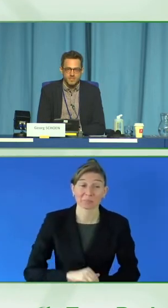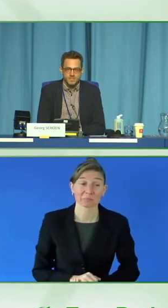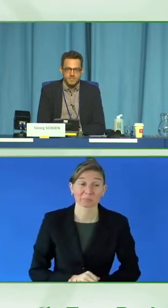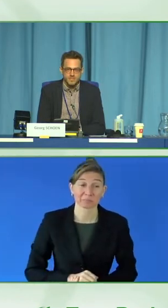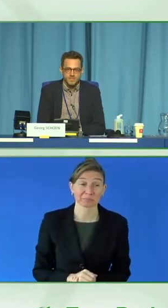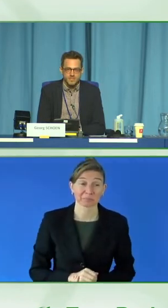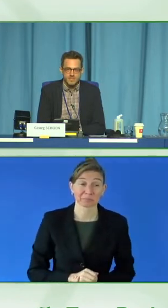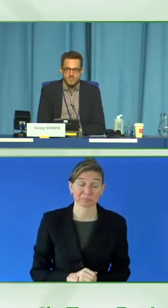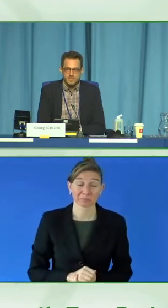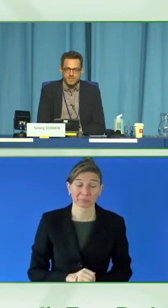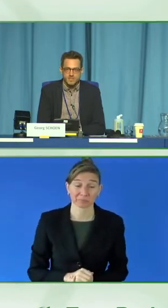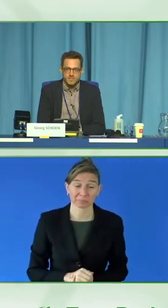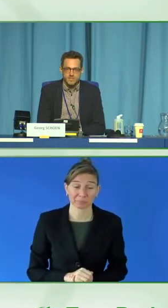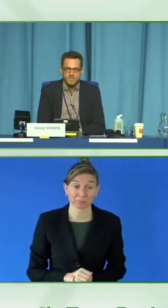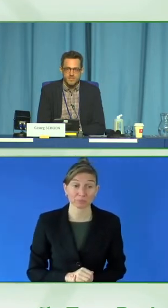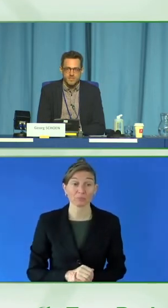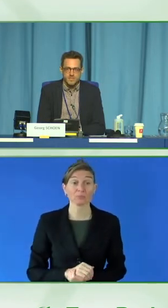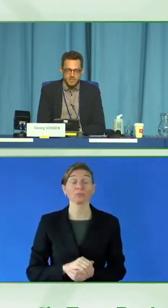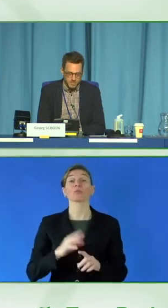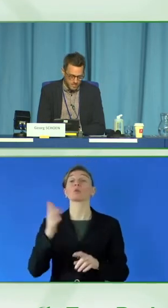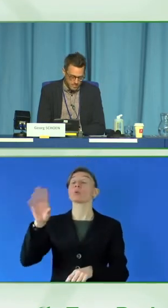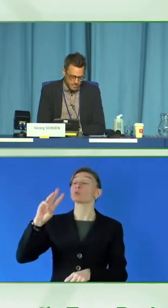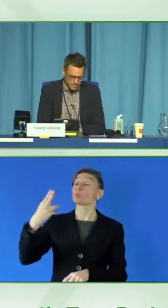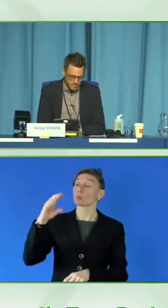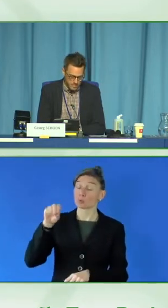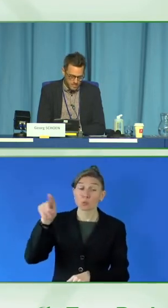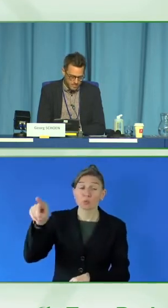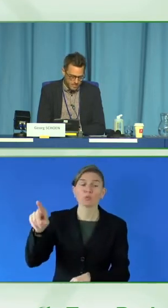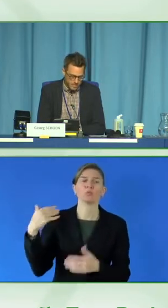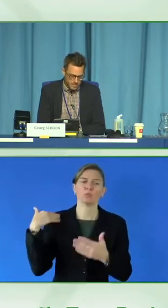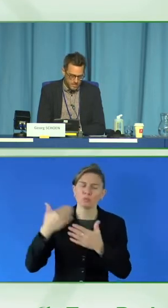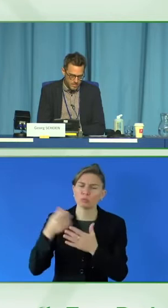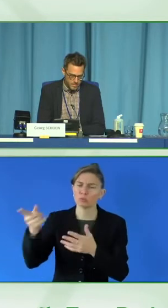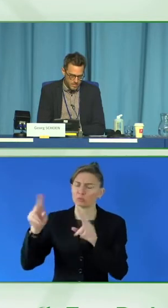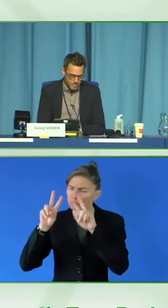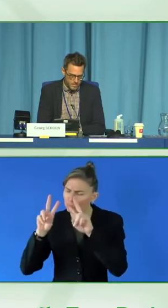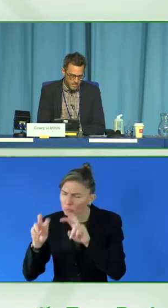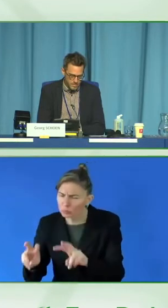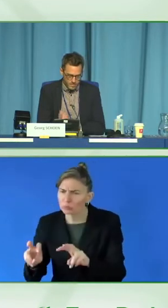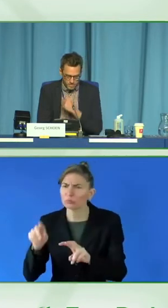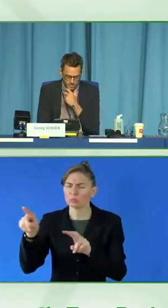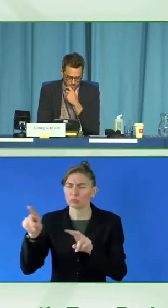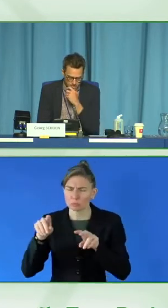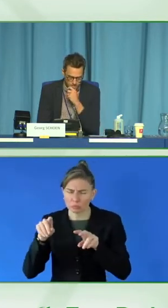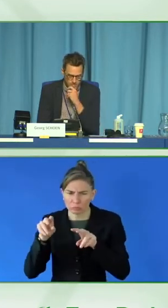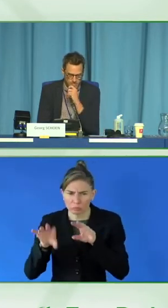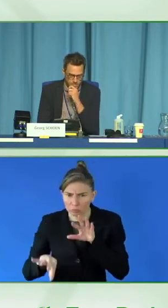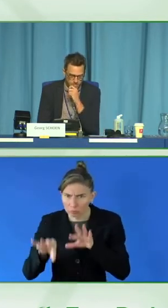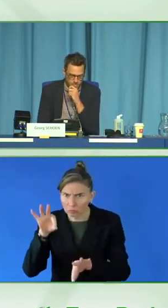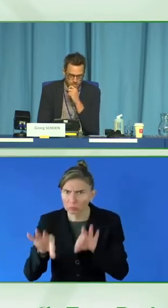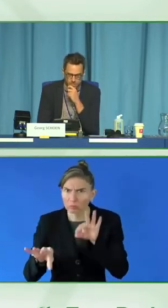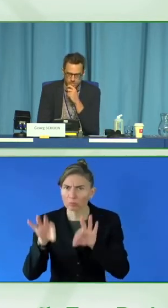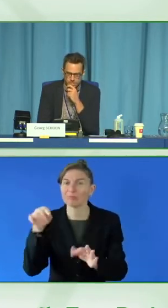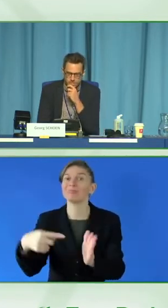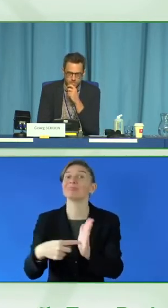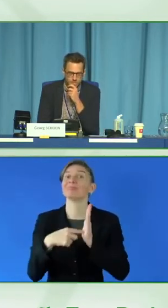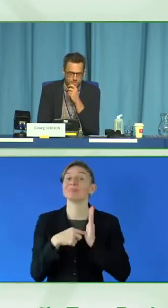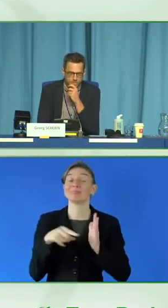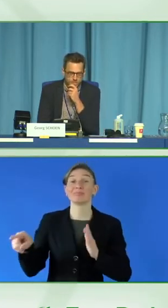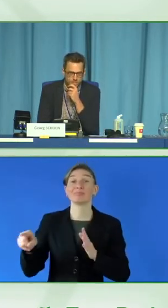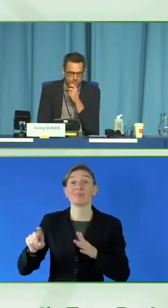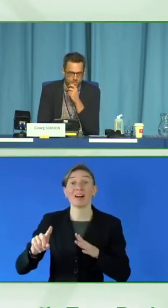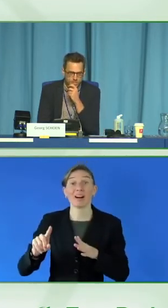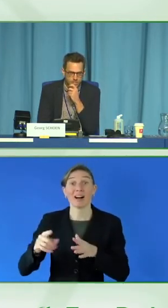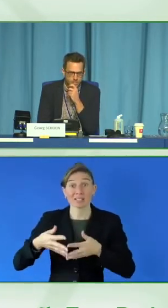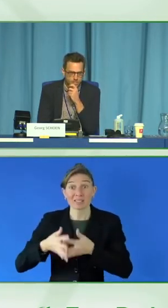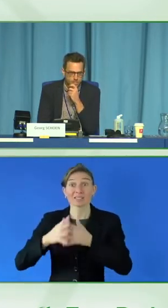WHO. There are enough studies and examples to show us that with these startups, with science